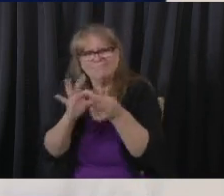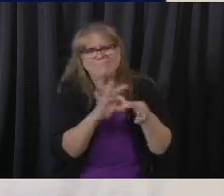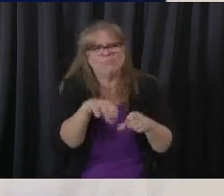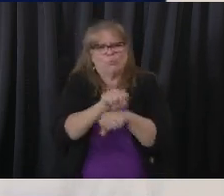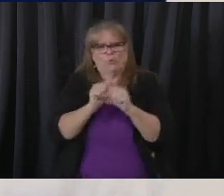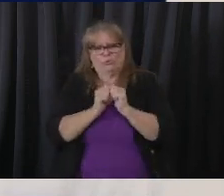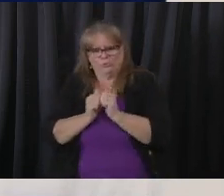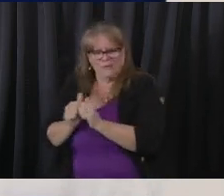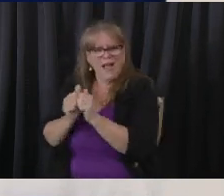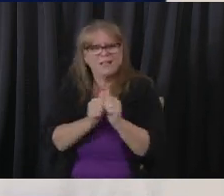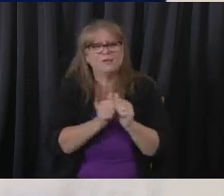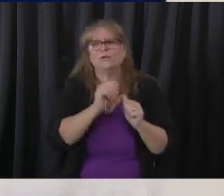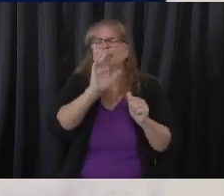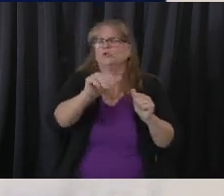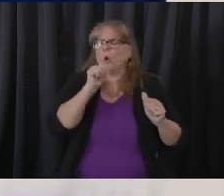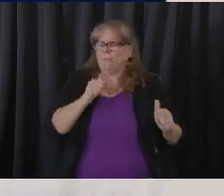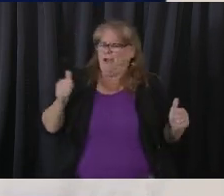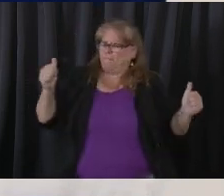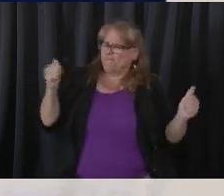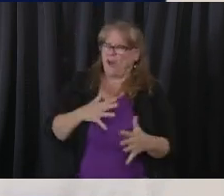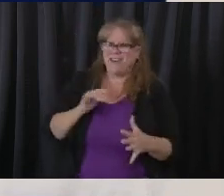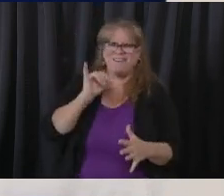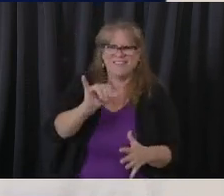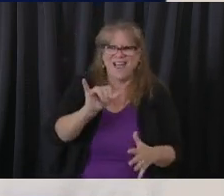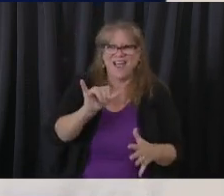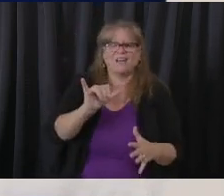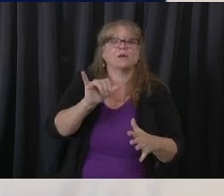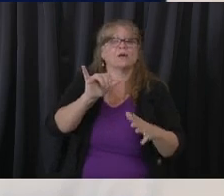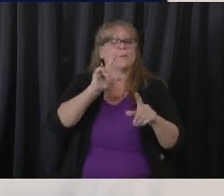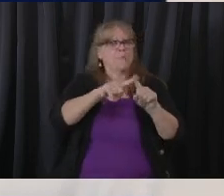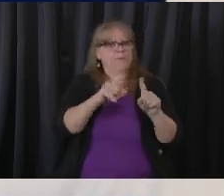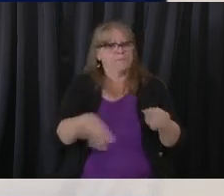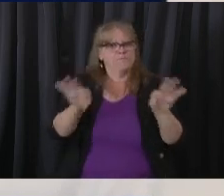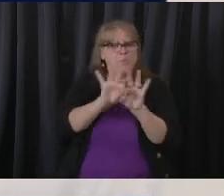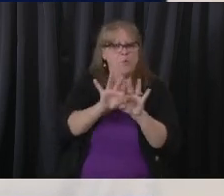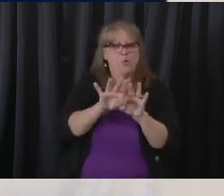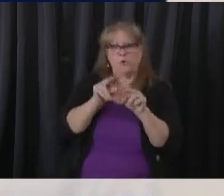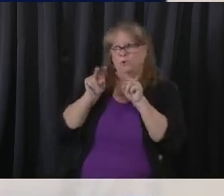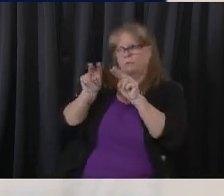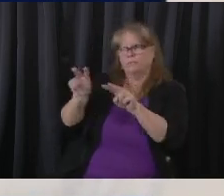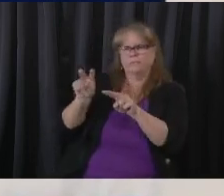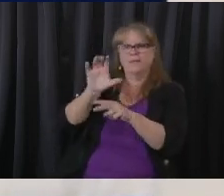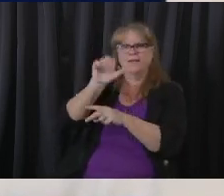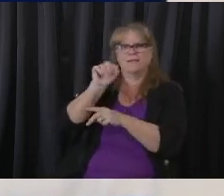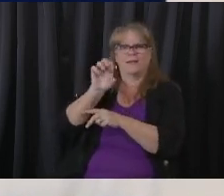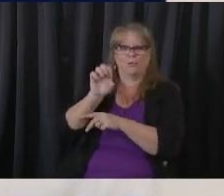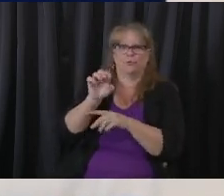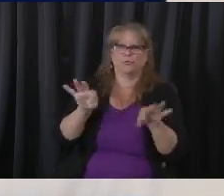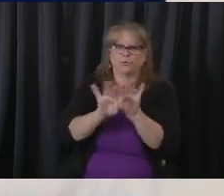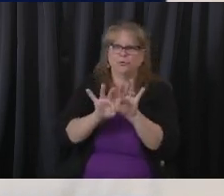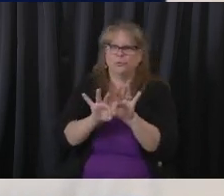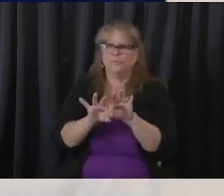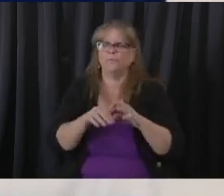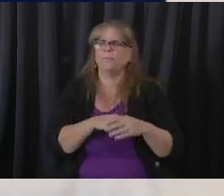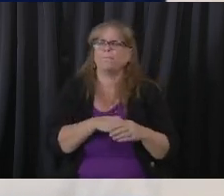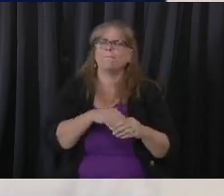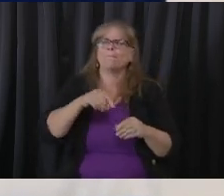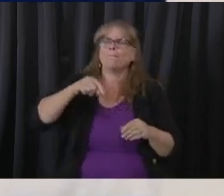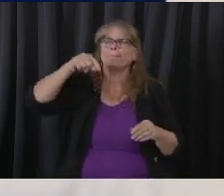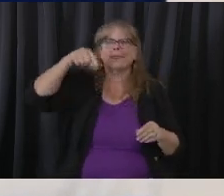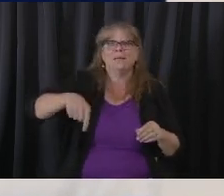that message. One of the reasons that we are doing reasonably well so far is because we have a Colorado way of doing things. That's